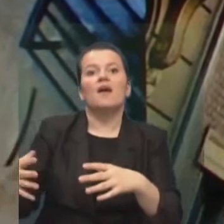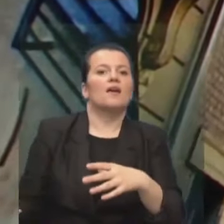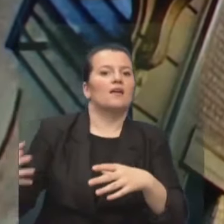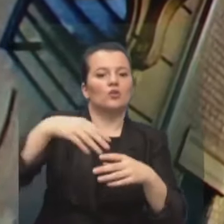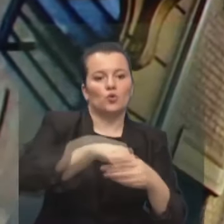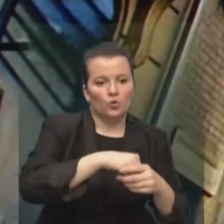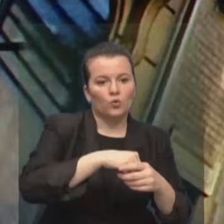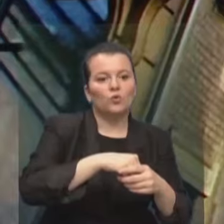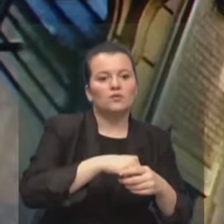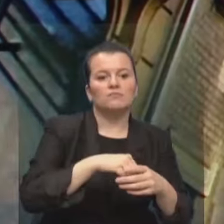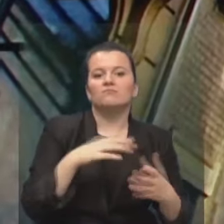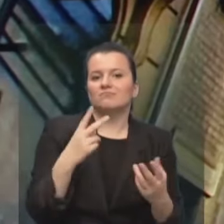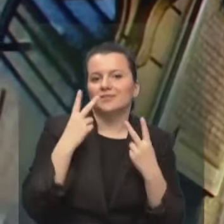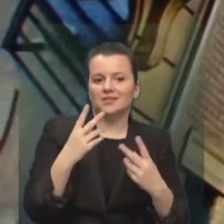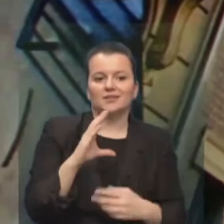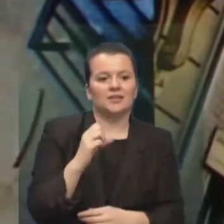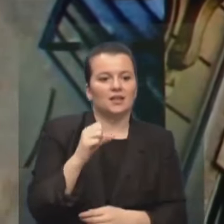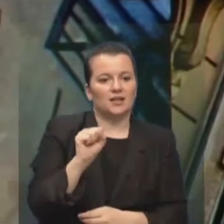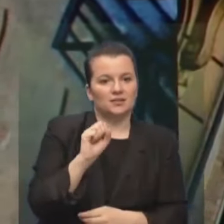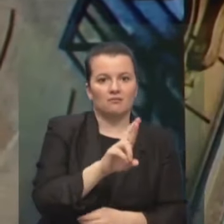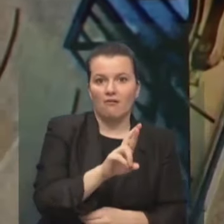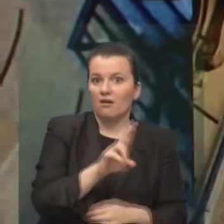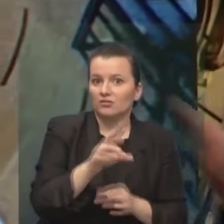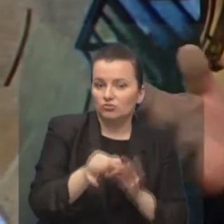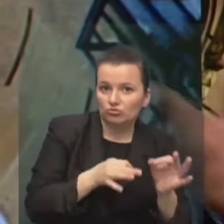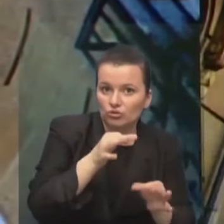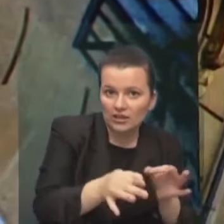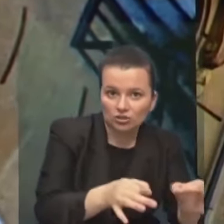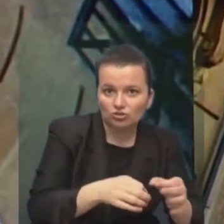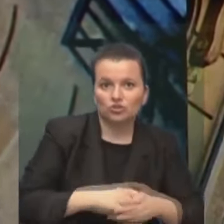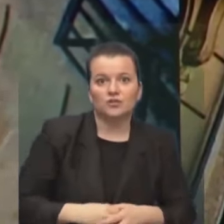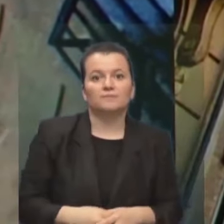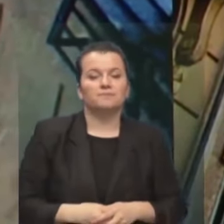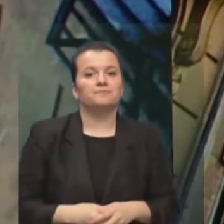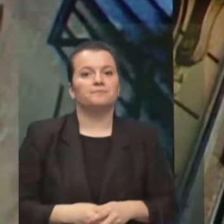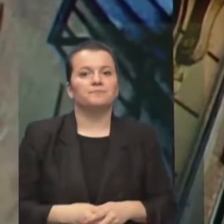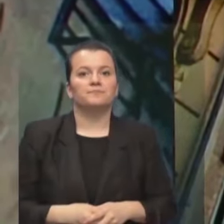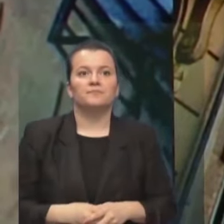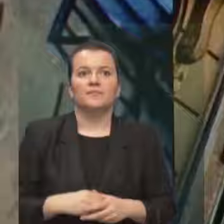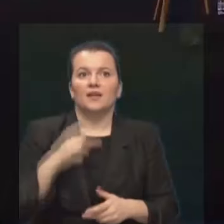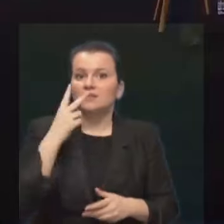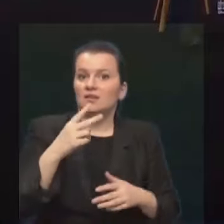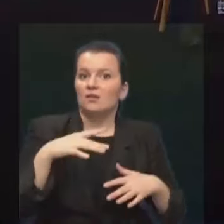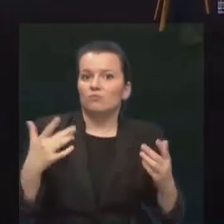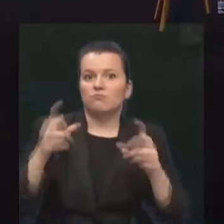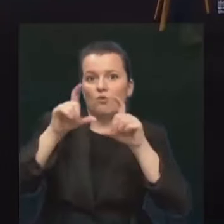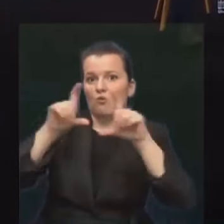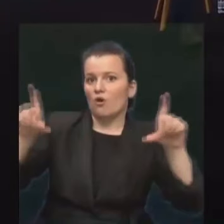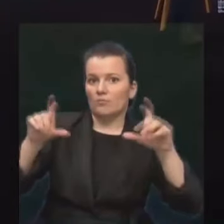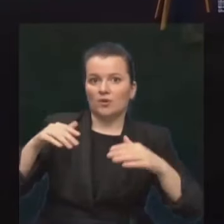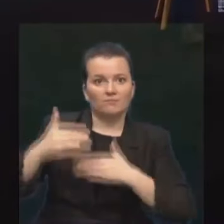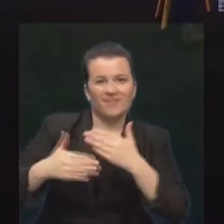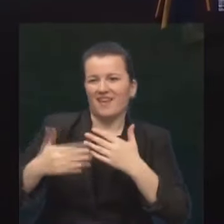CSR strategy and in determining the raison d'être, the corporate purpose, which was just introduced to